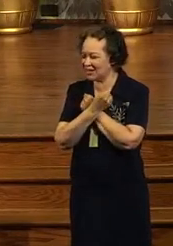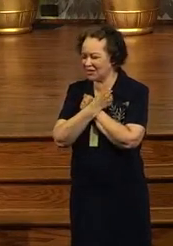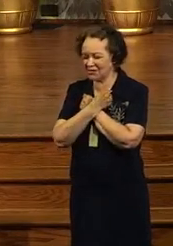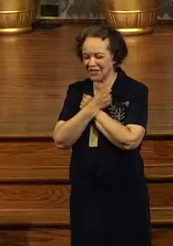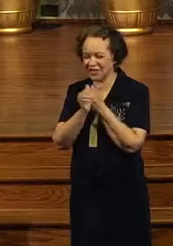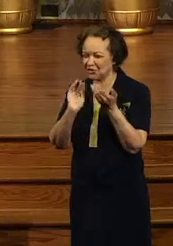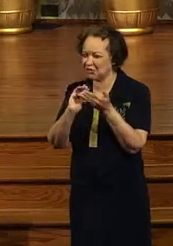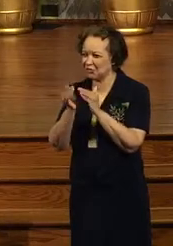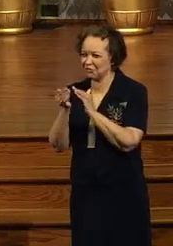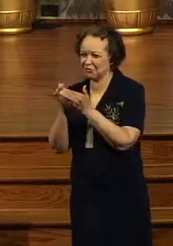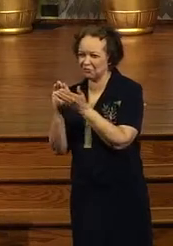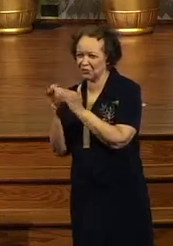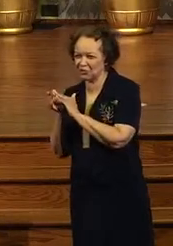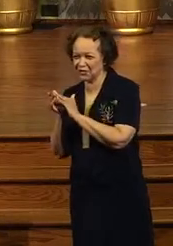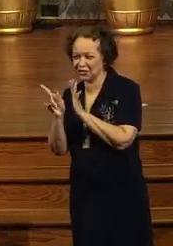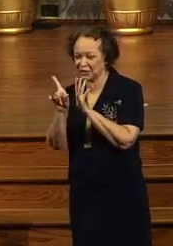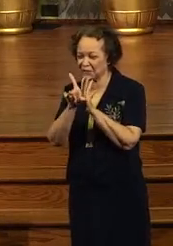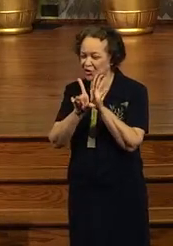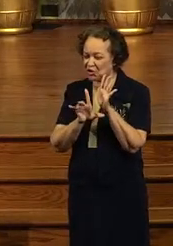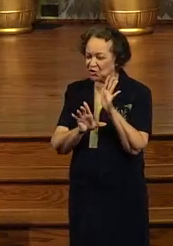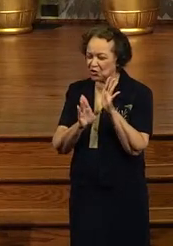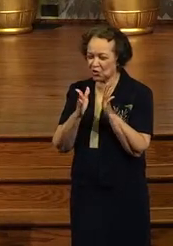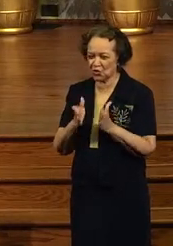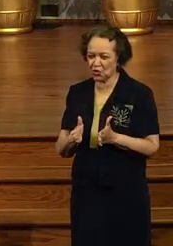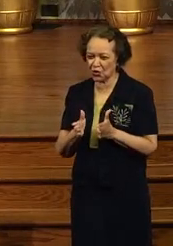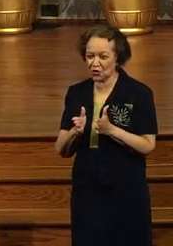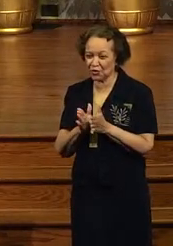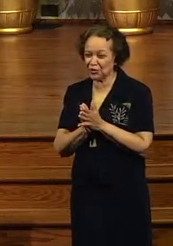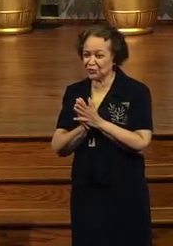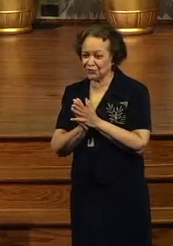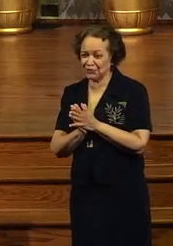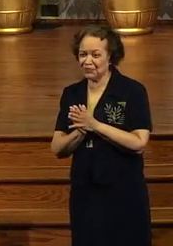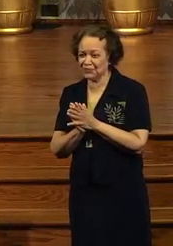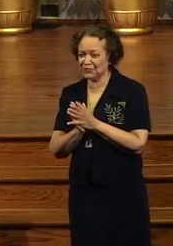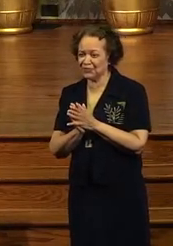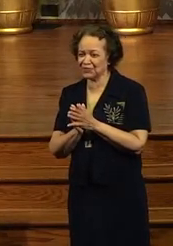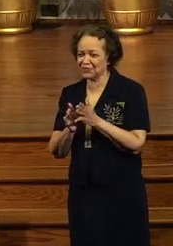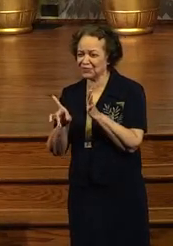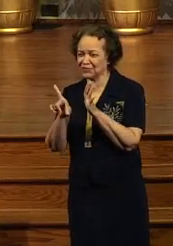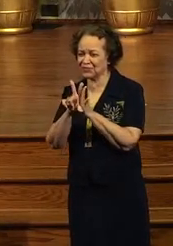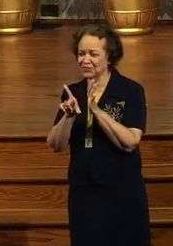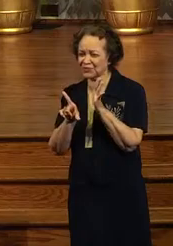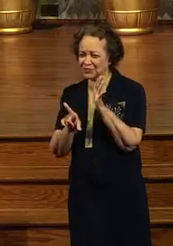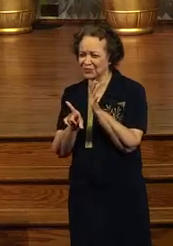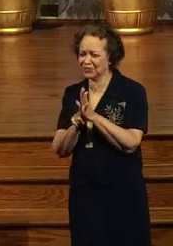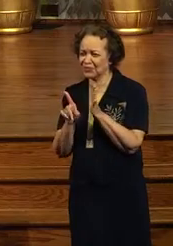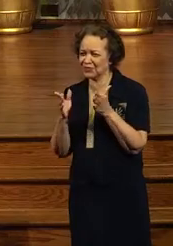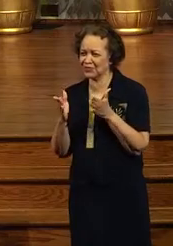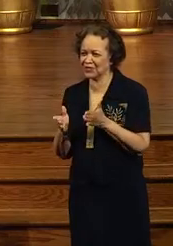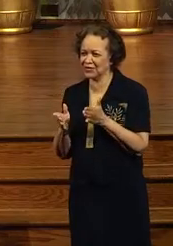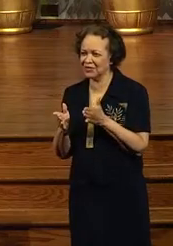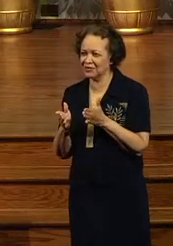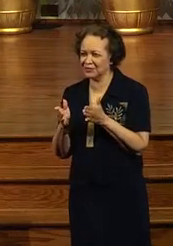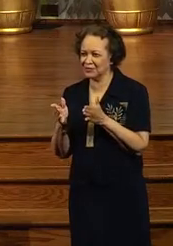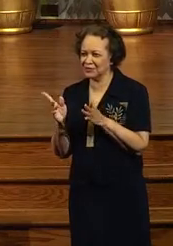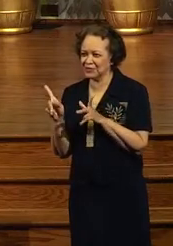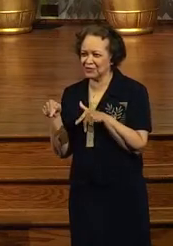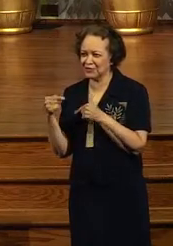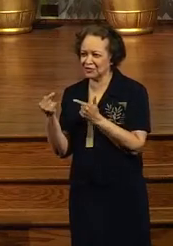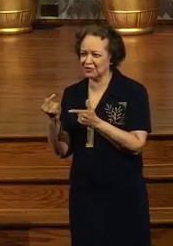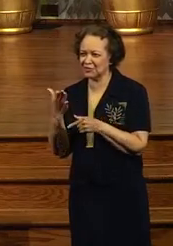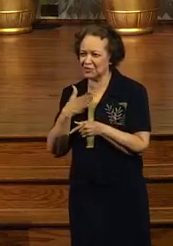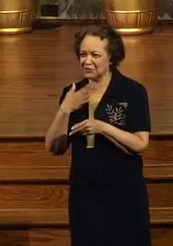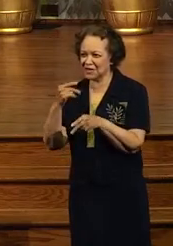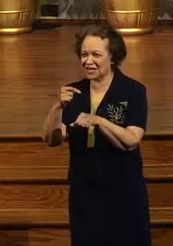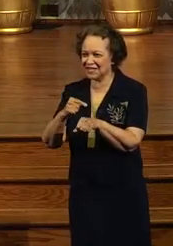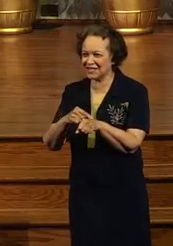I've been a public defender, I've been a prosecutor, I've been a staff attorney doing the civil cases for the court. I have spent my time in Fulton making sure that the